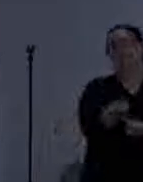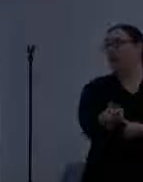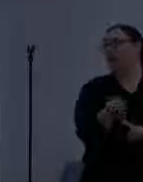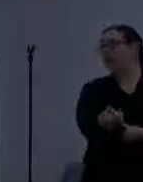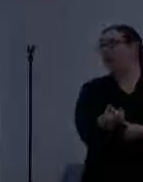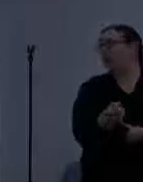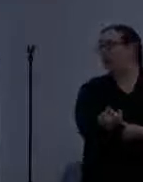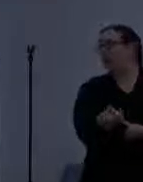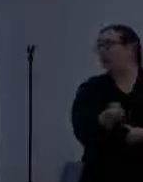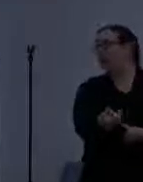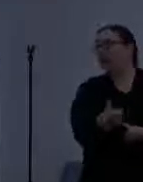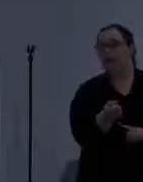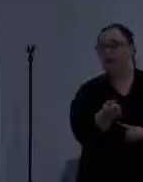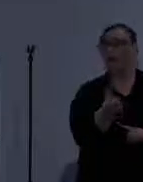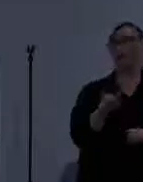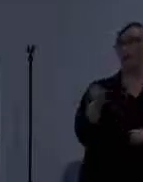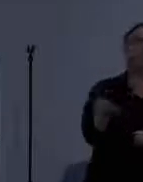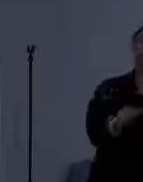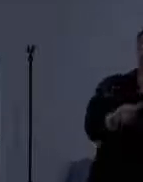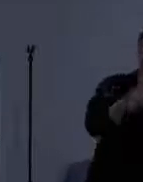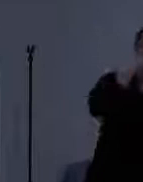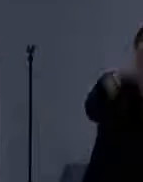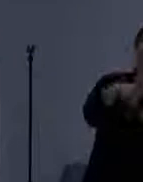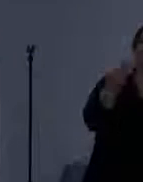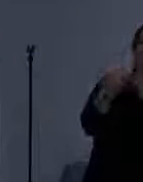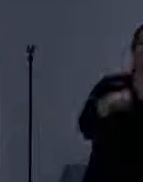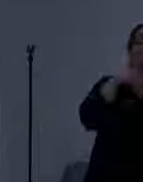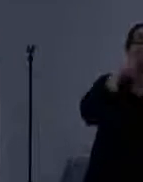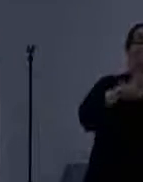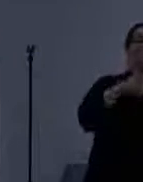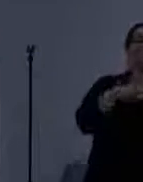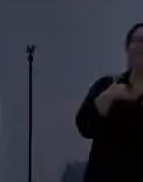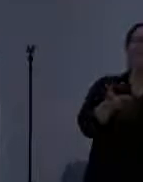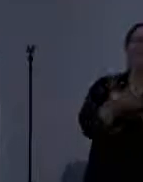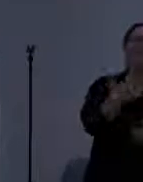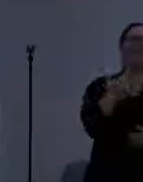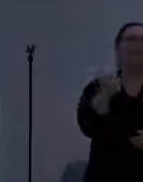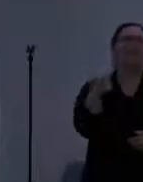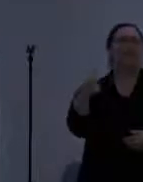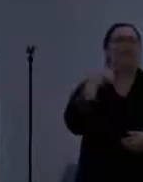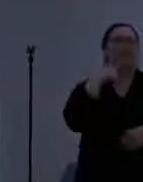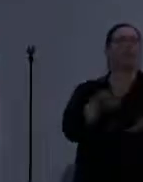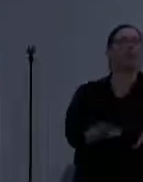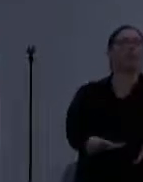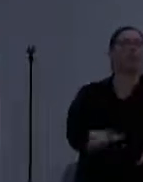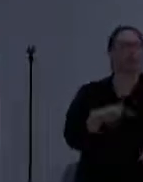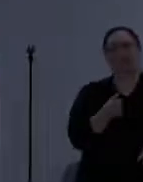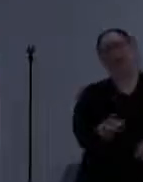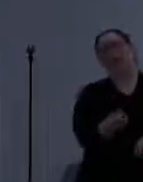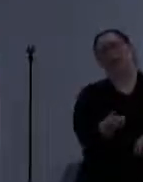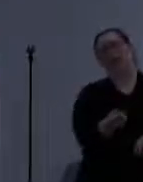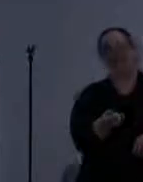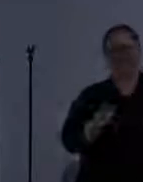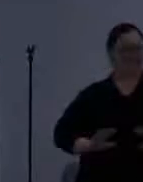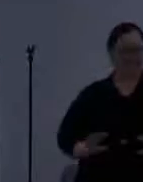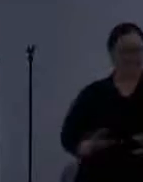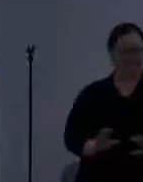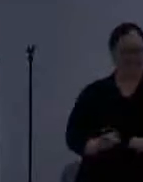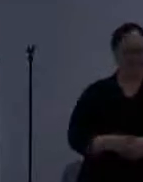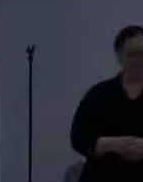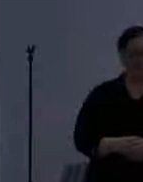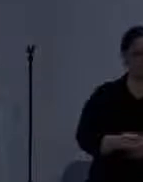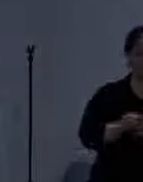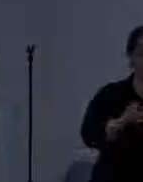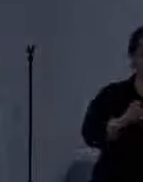and it's not about, whether it's authorised or not. It's not actually about that we're saying this is something that